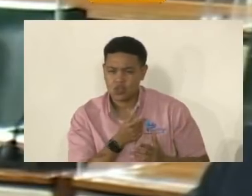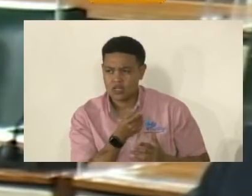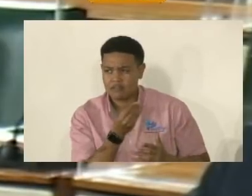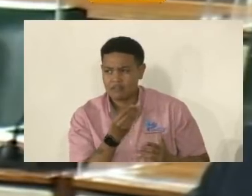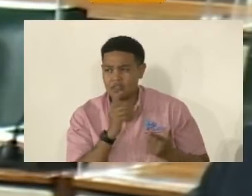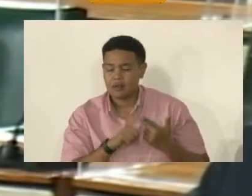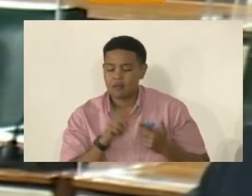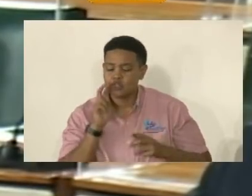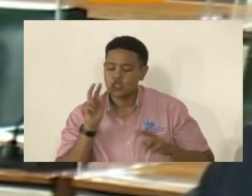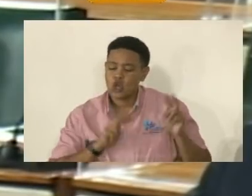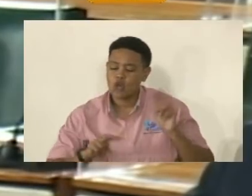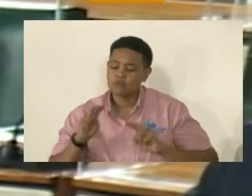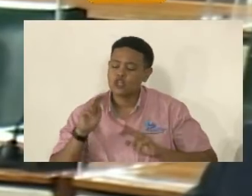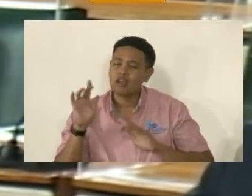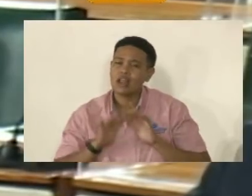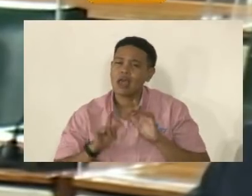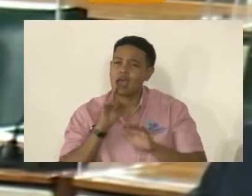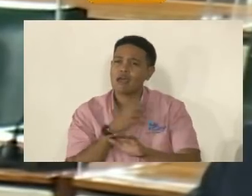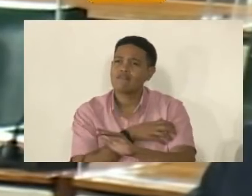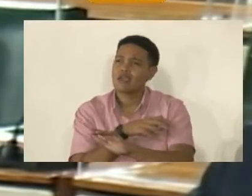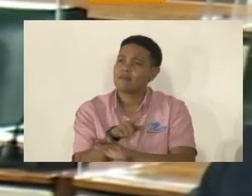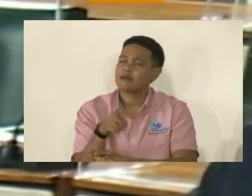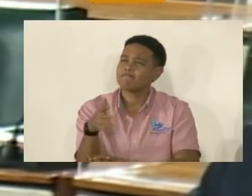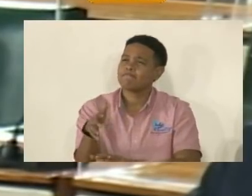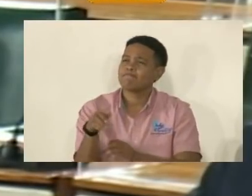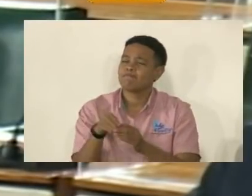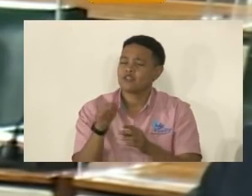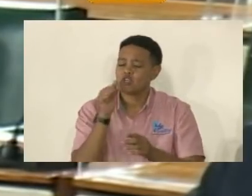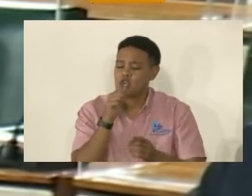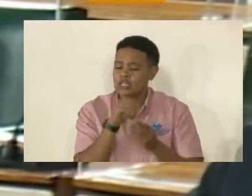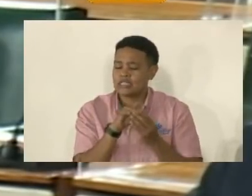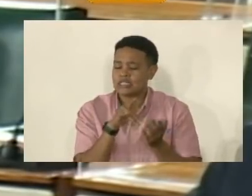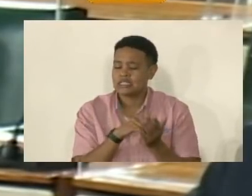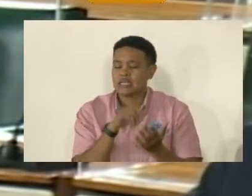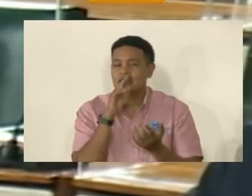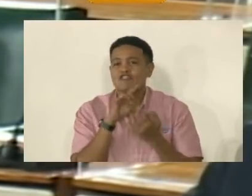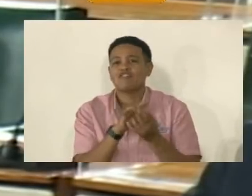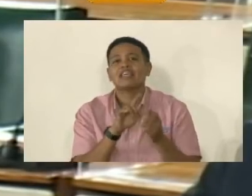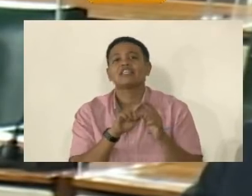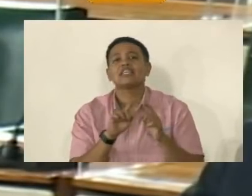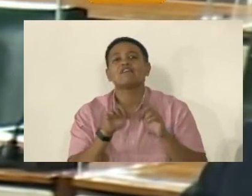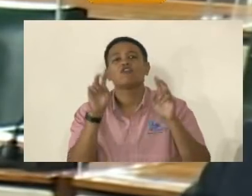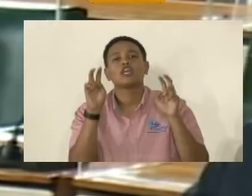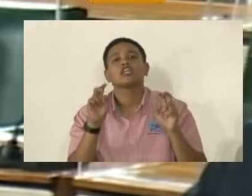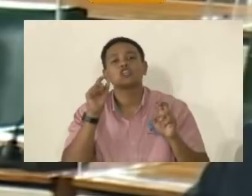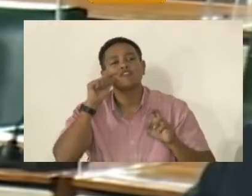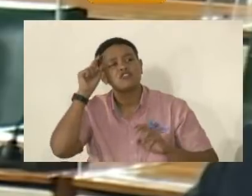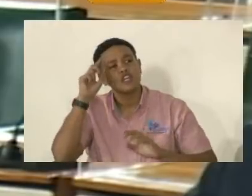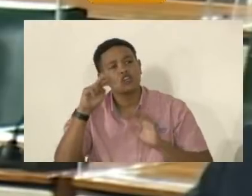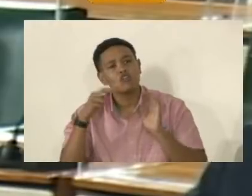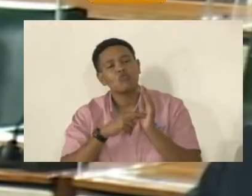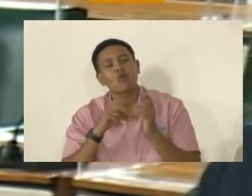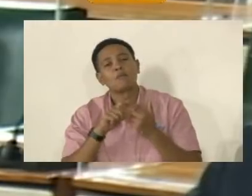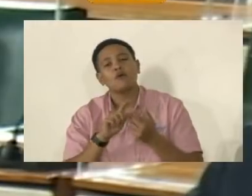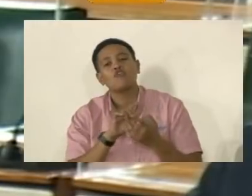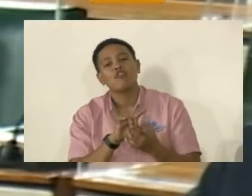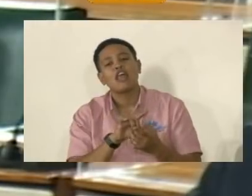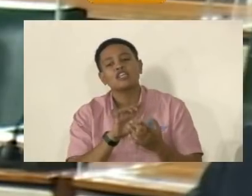as the observed lack of empowerment among girls within the centre surrounding issues of gender roles and